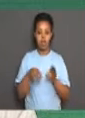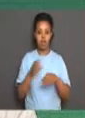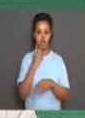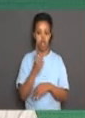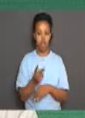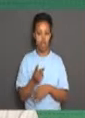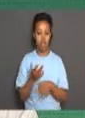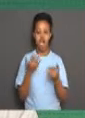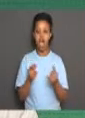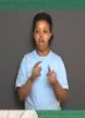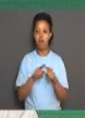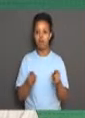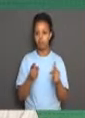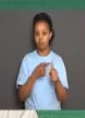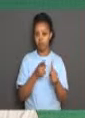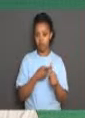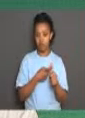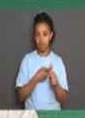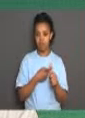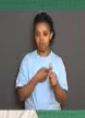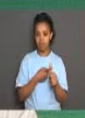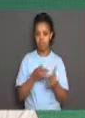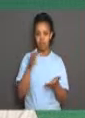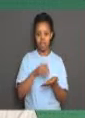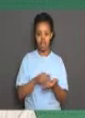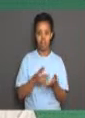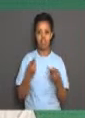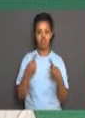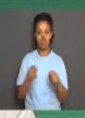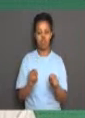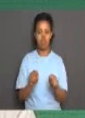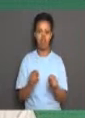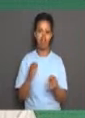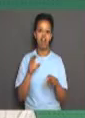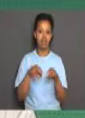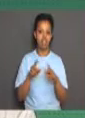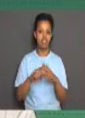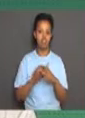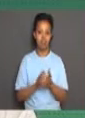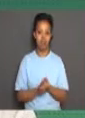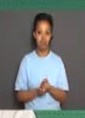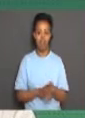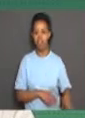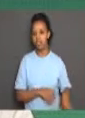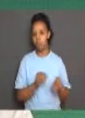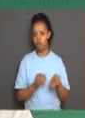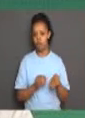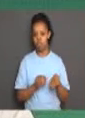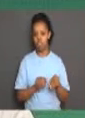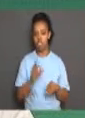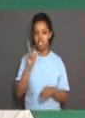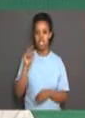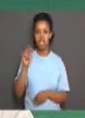But first, let us begin with a review activity. Students, what